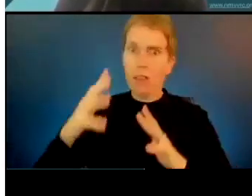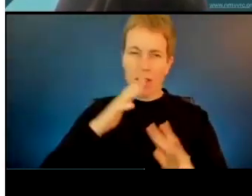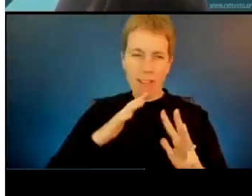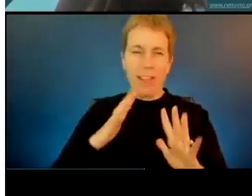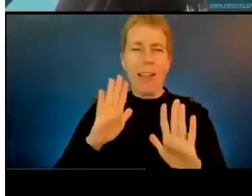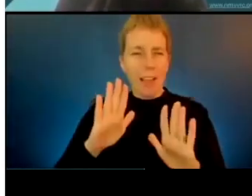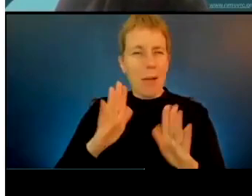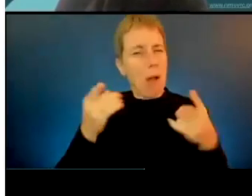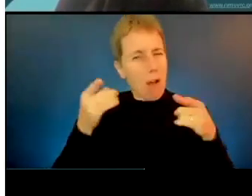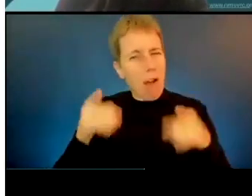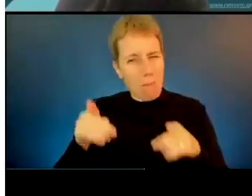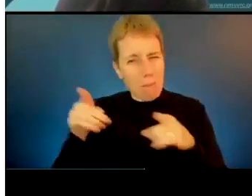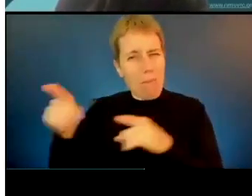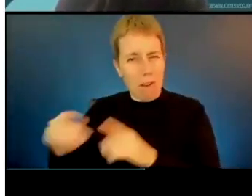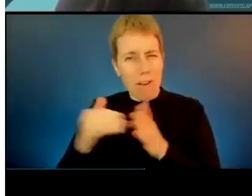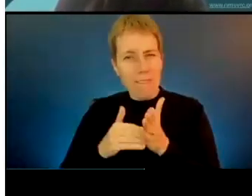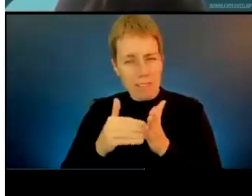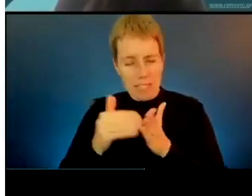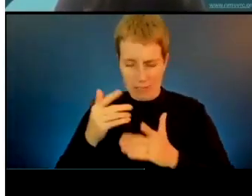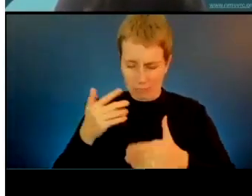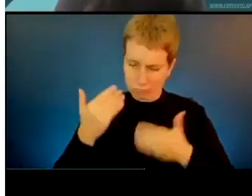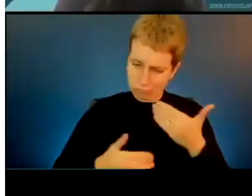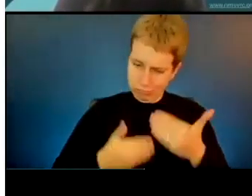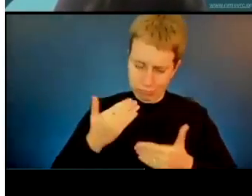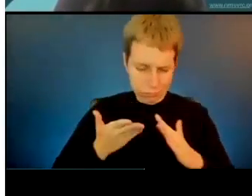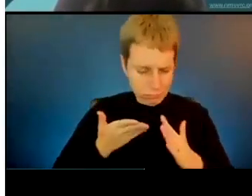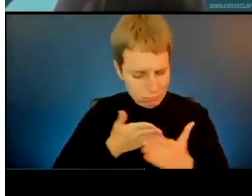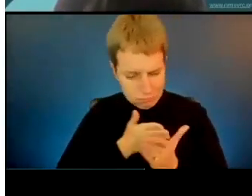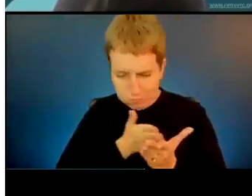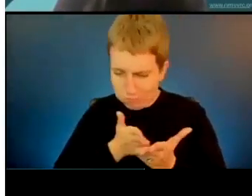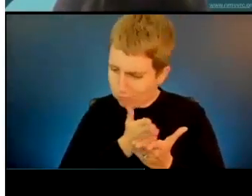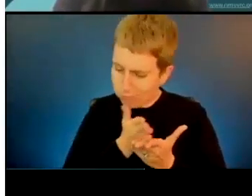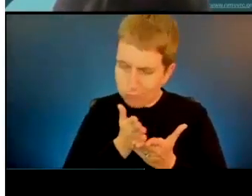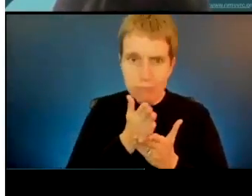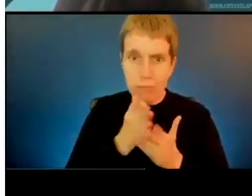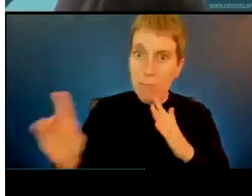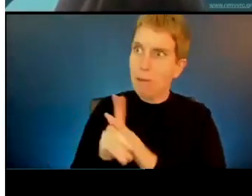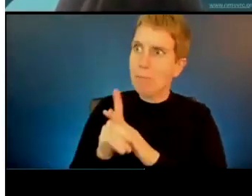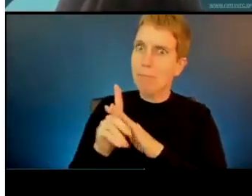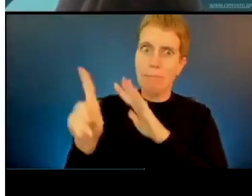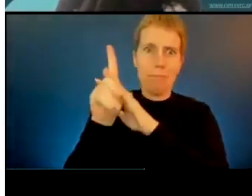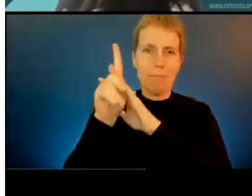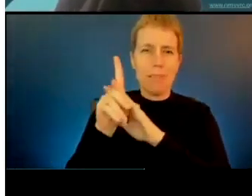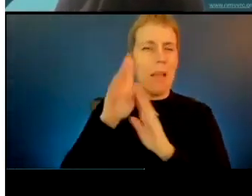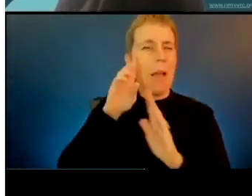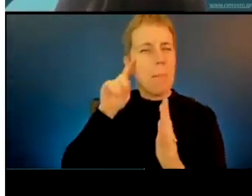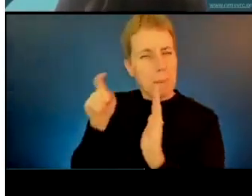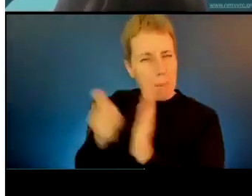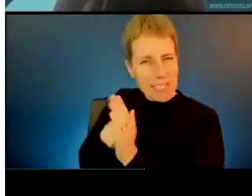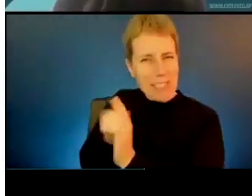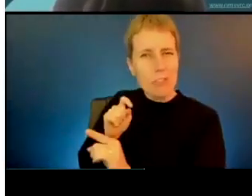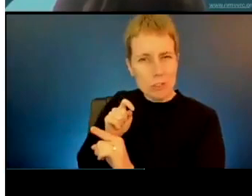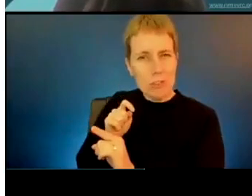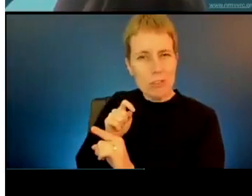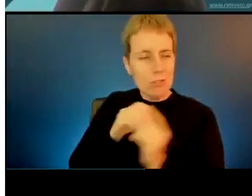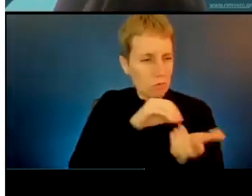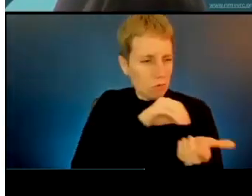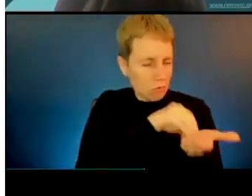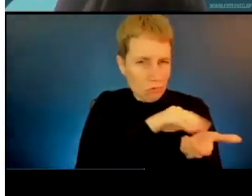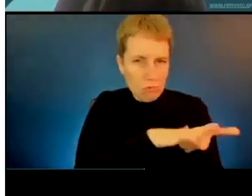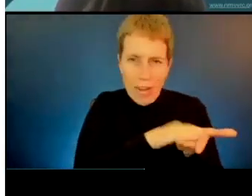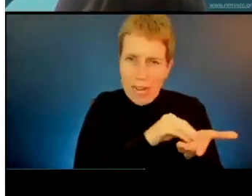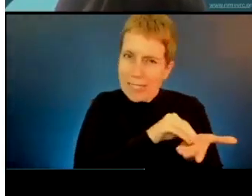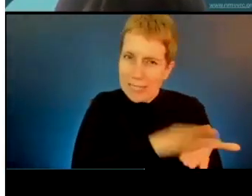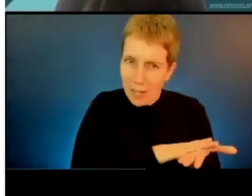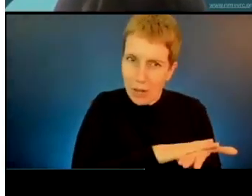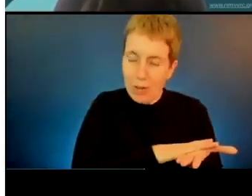things arise that bring about those symptoms, paying attention to those, writing those down, figuring out what works in those situations